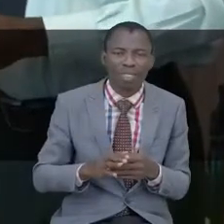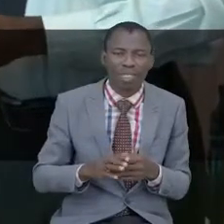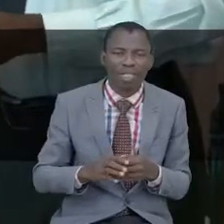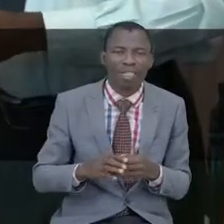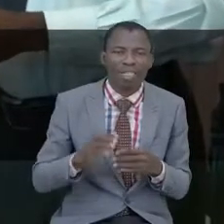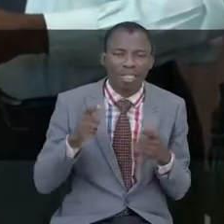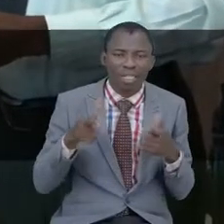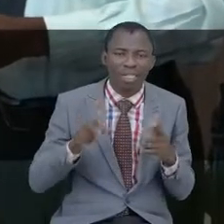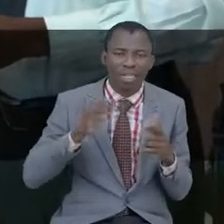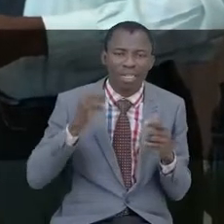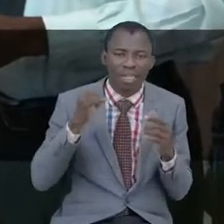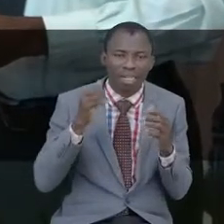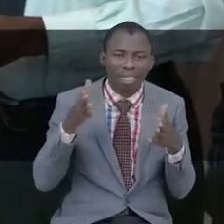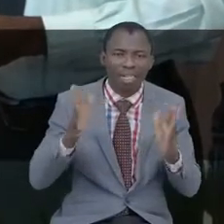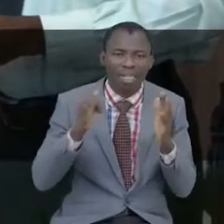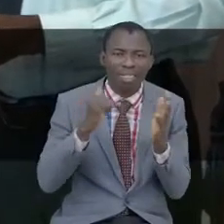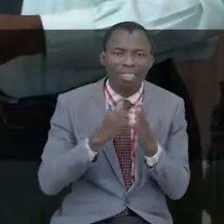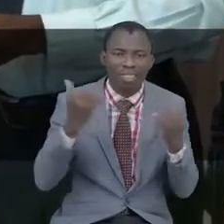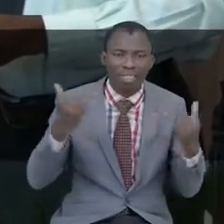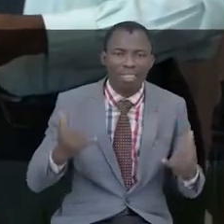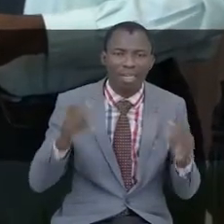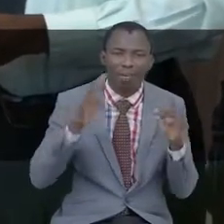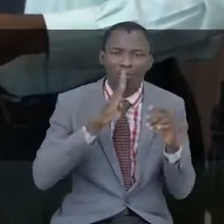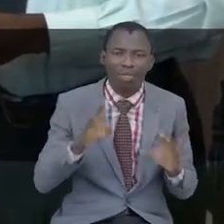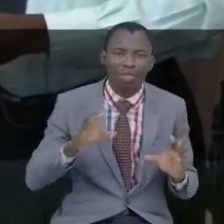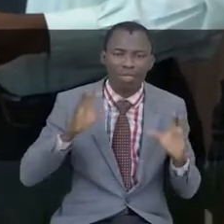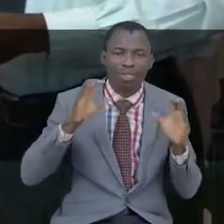aright. Let it now be